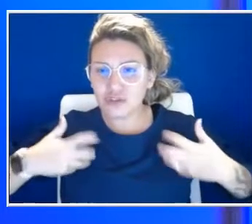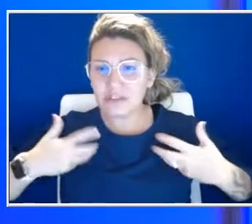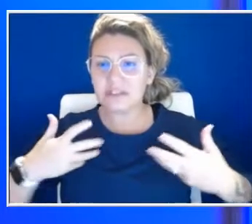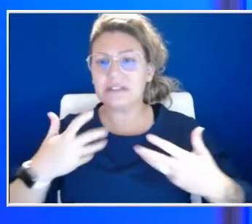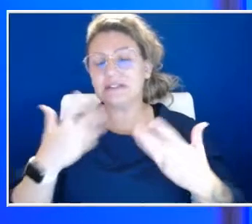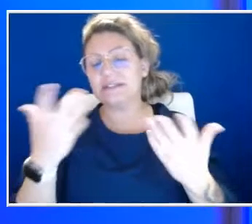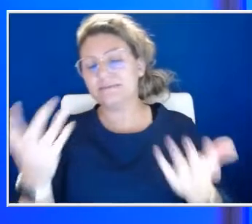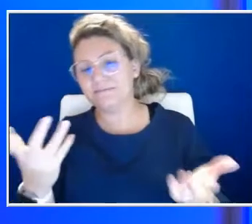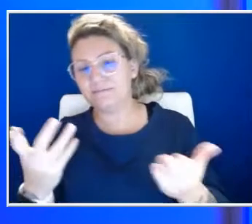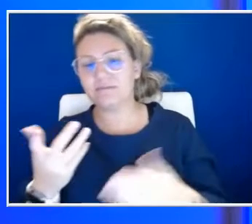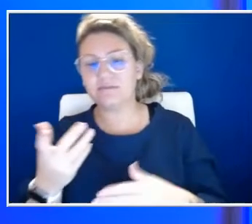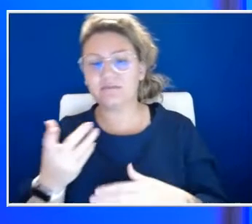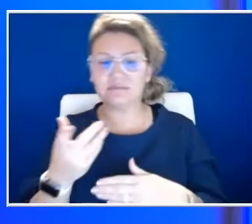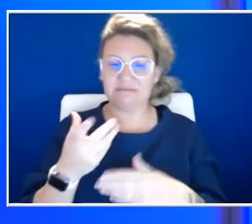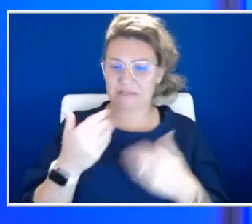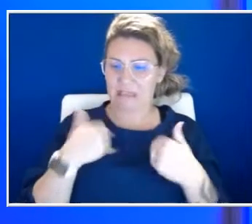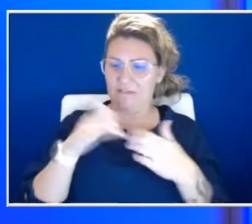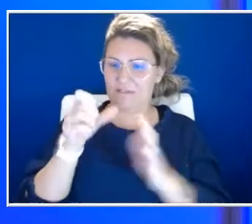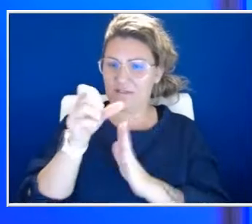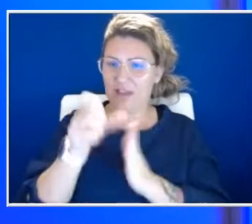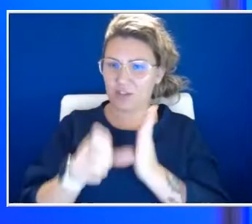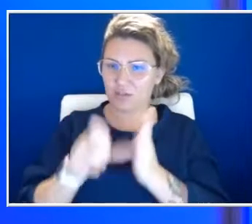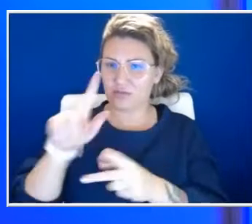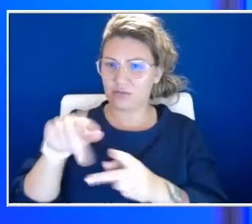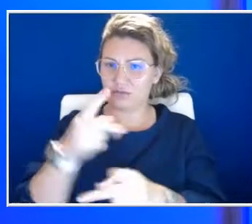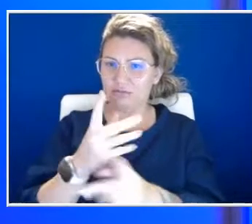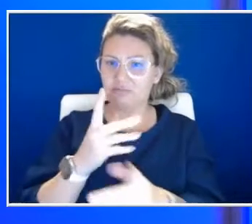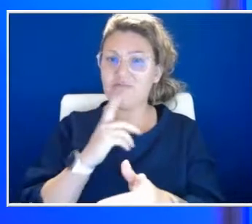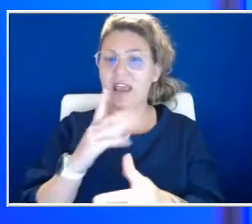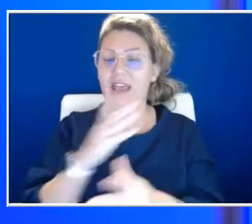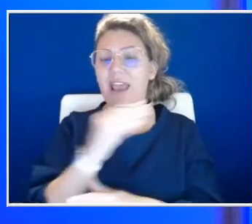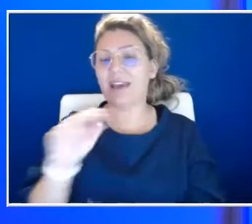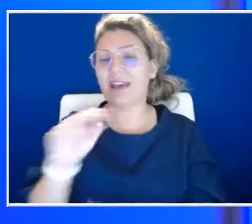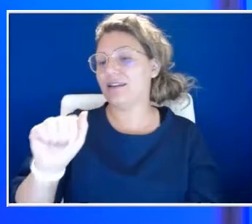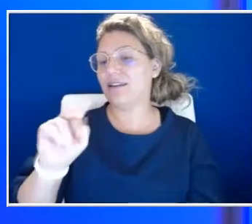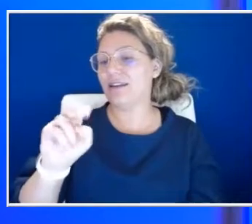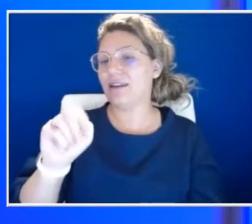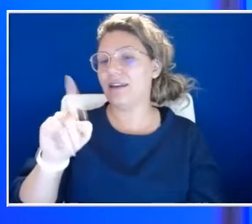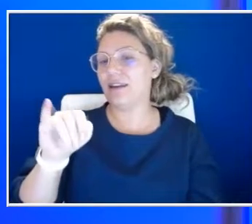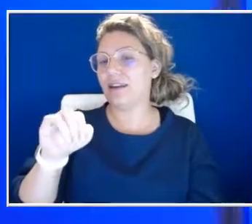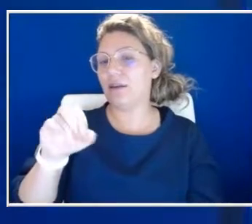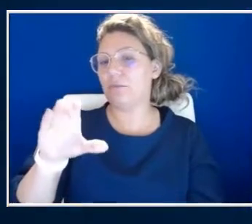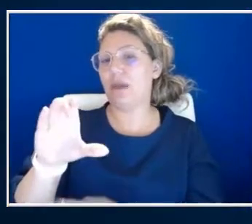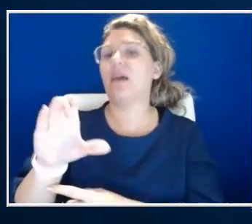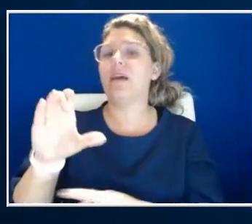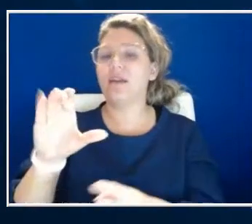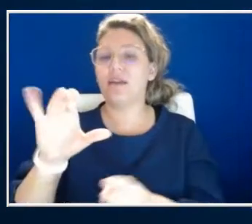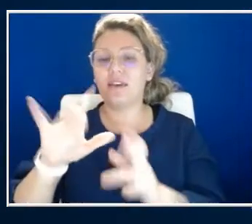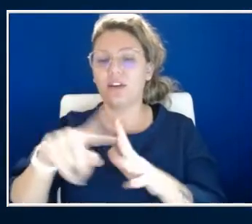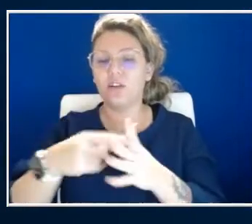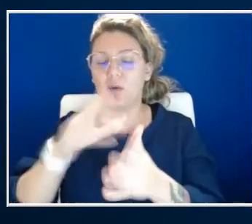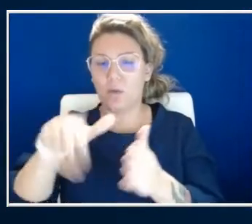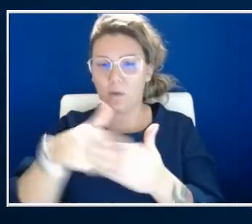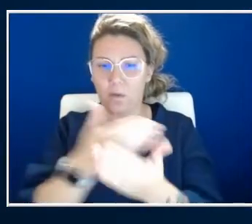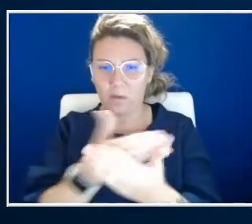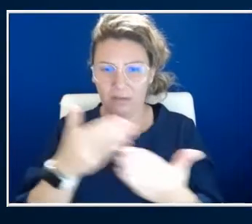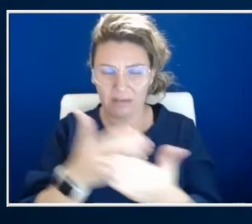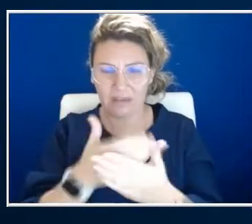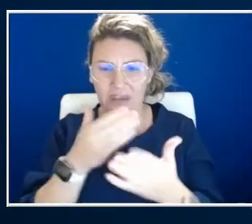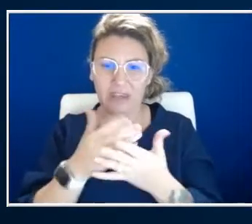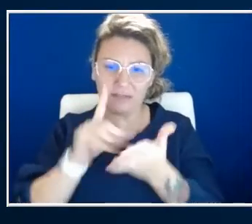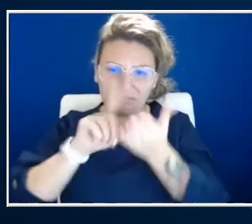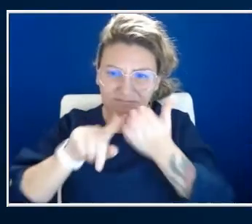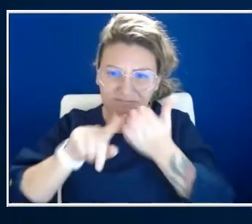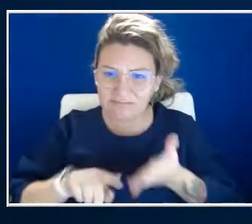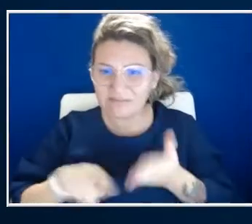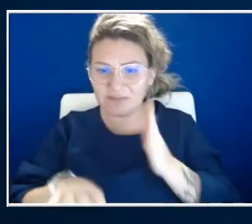undergo such a surgery. Additionally, he was very anemic, and that was kind of what started this whole investigation and found the kidney issue, was that his